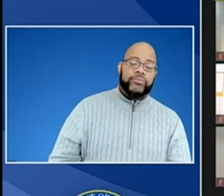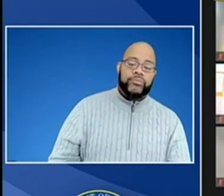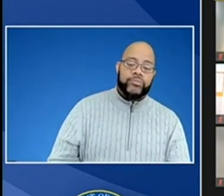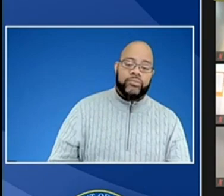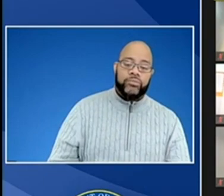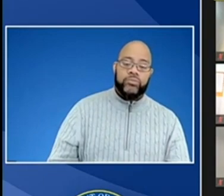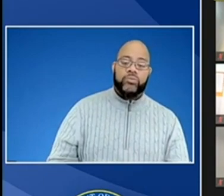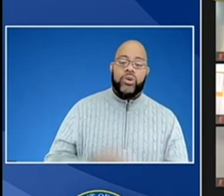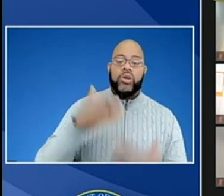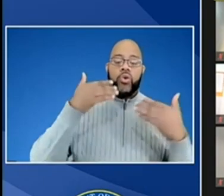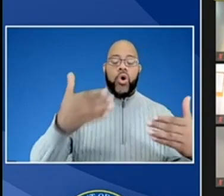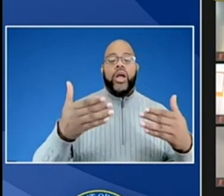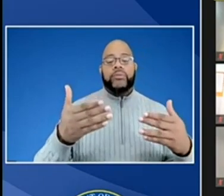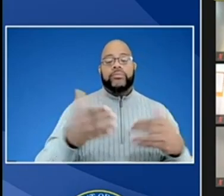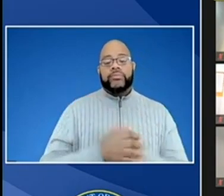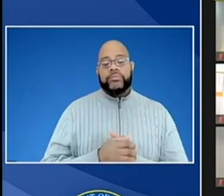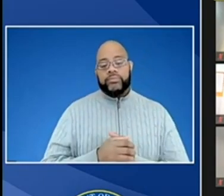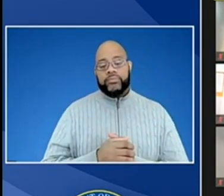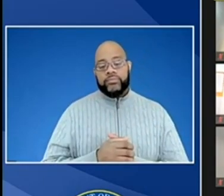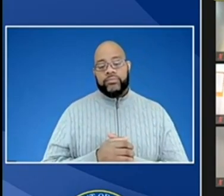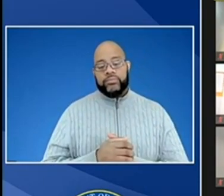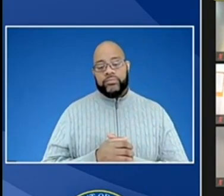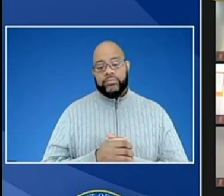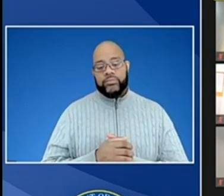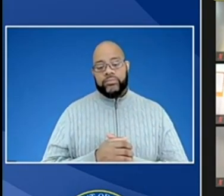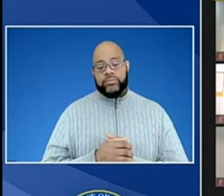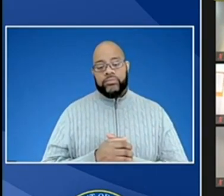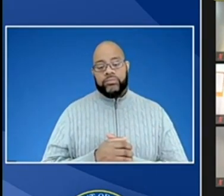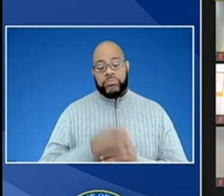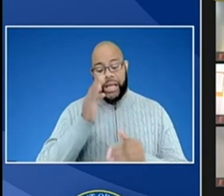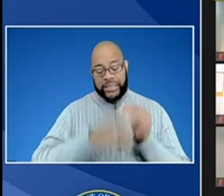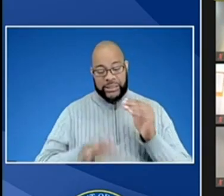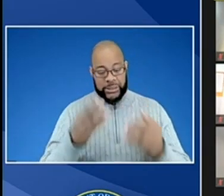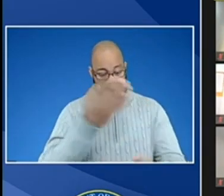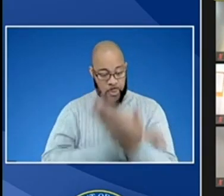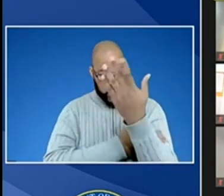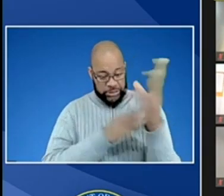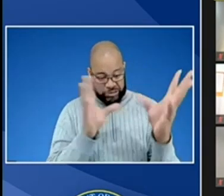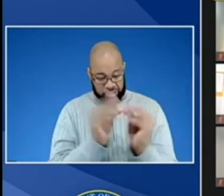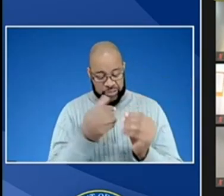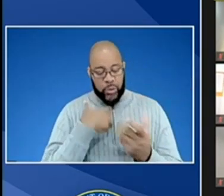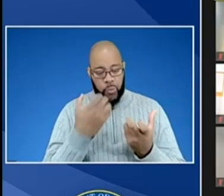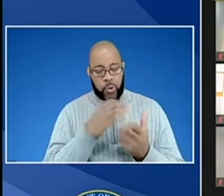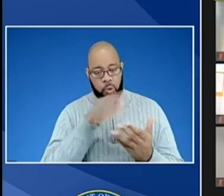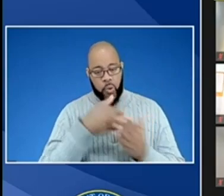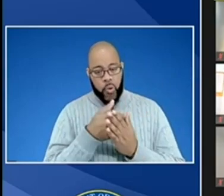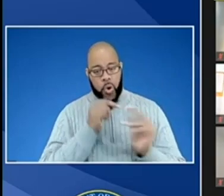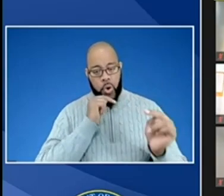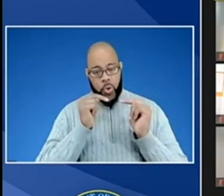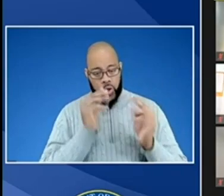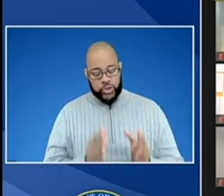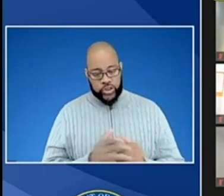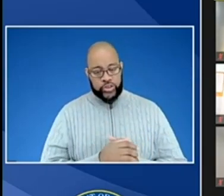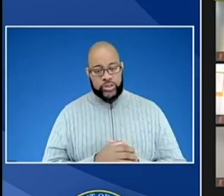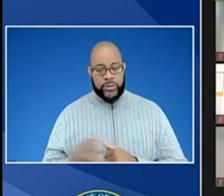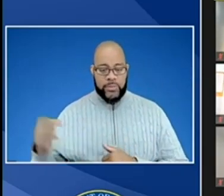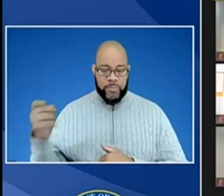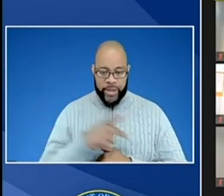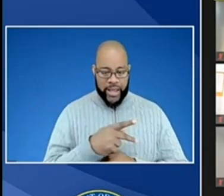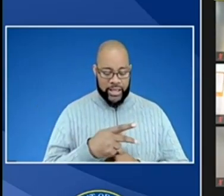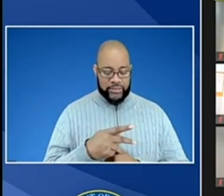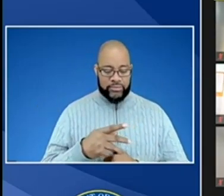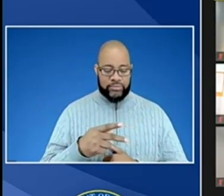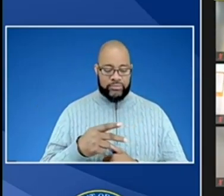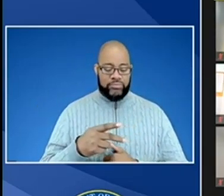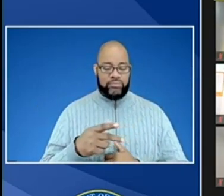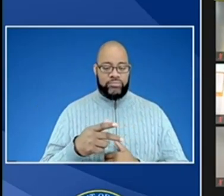So let's go ahead and end this morning's session. And I would like all negotiators to return back here no